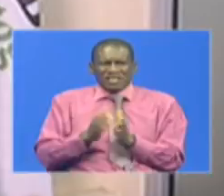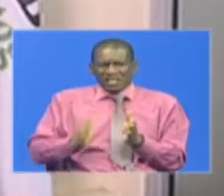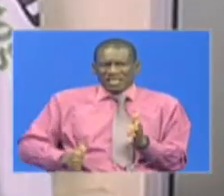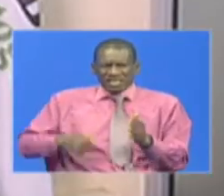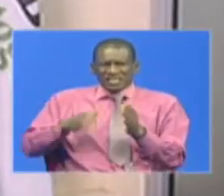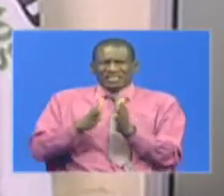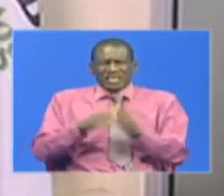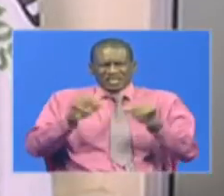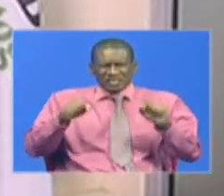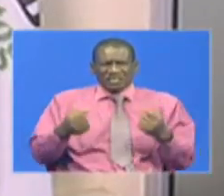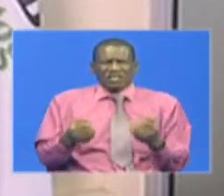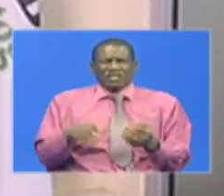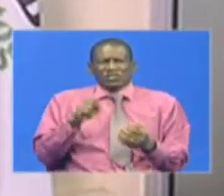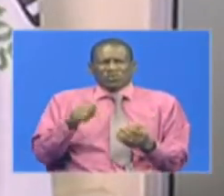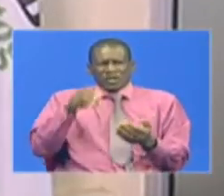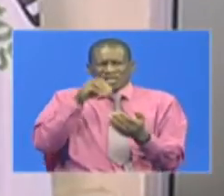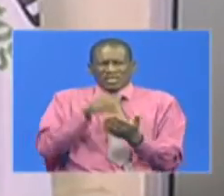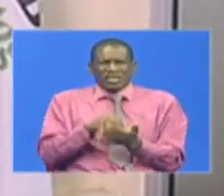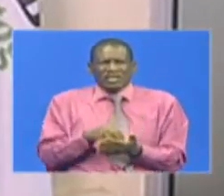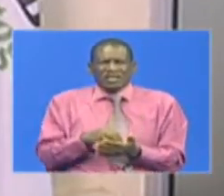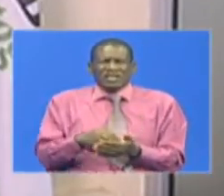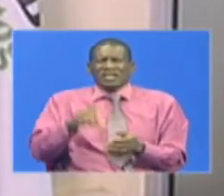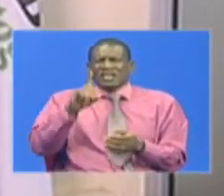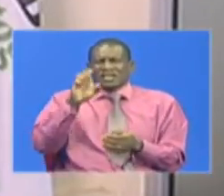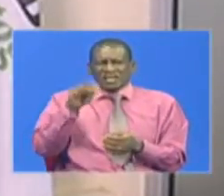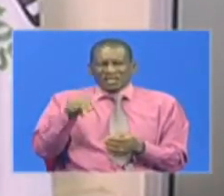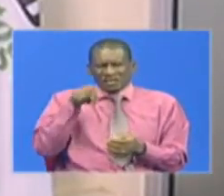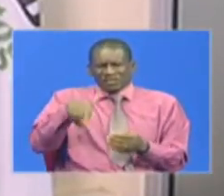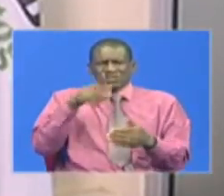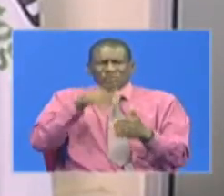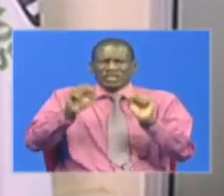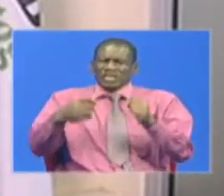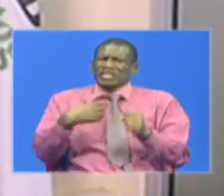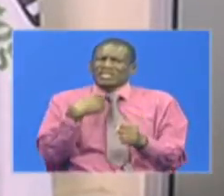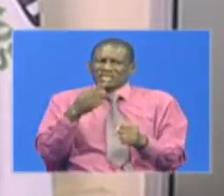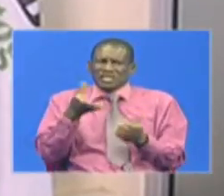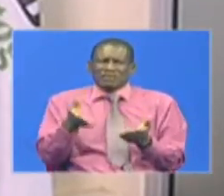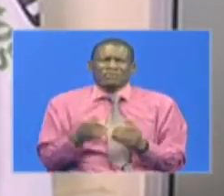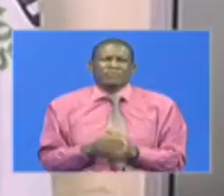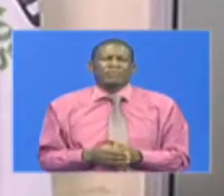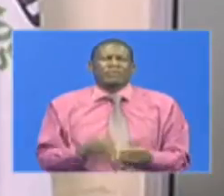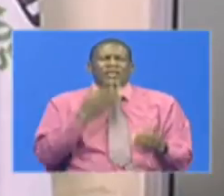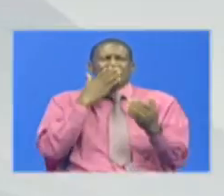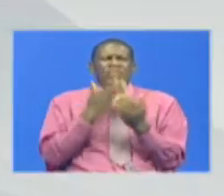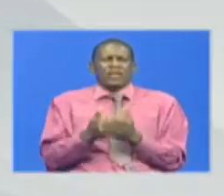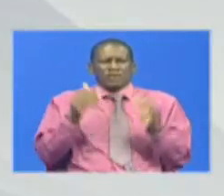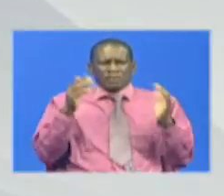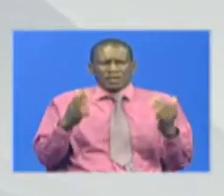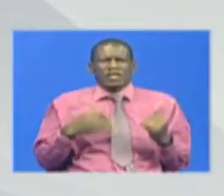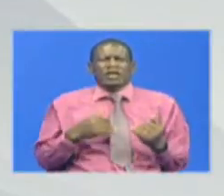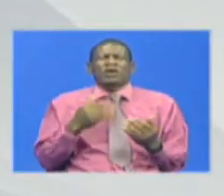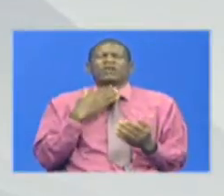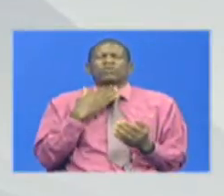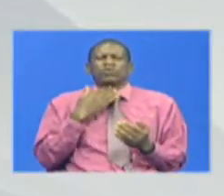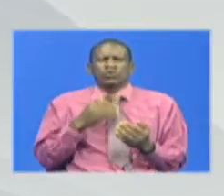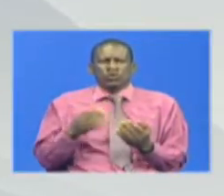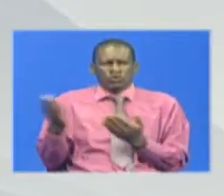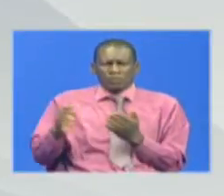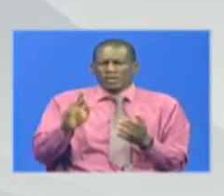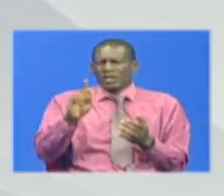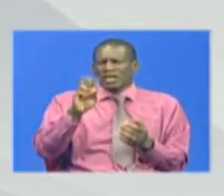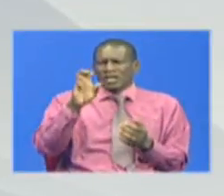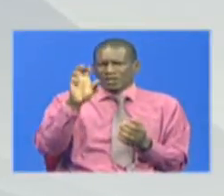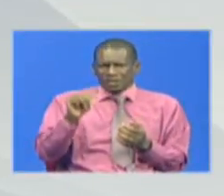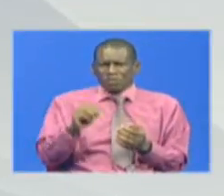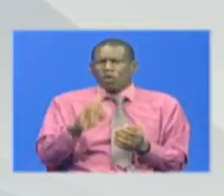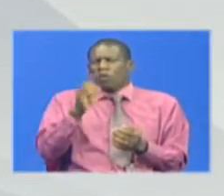yes, and ethics. So again, Dan, that is what I would say, I'd want to say for now. Okay, thank you very much. I want to bring in Caroline, and one of the things